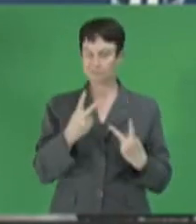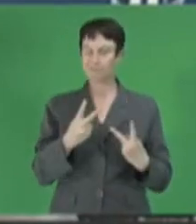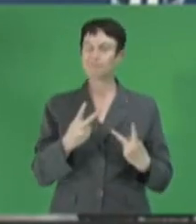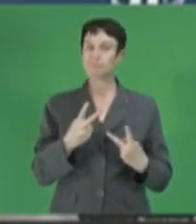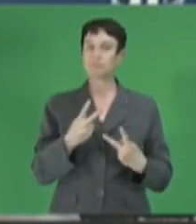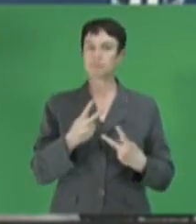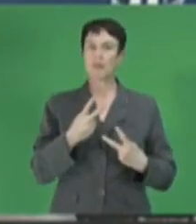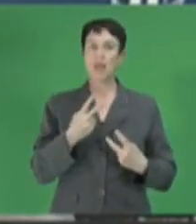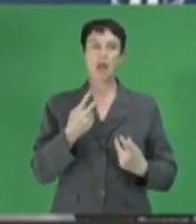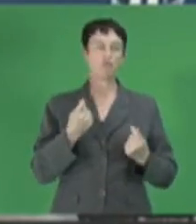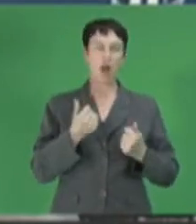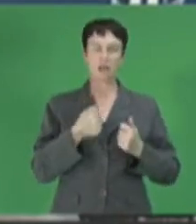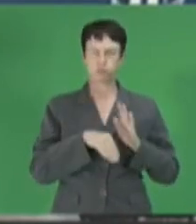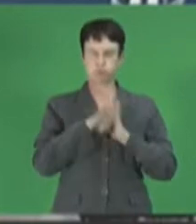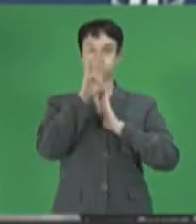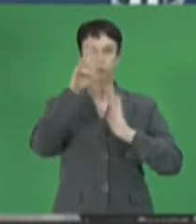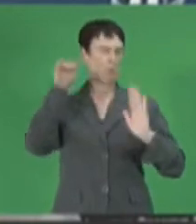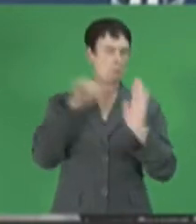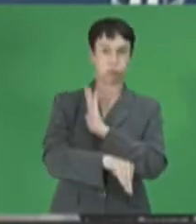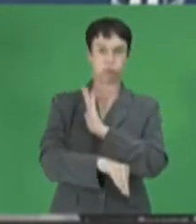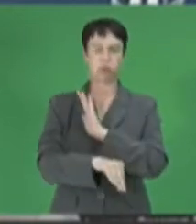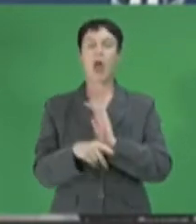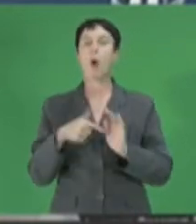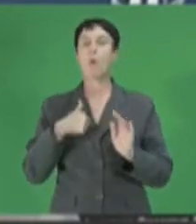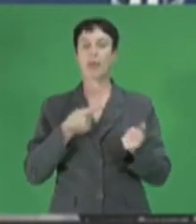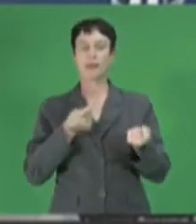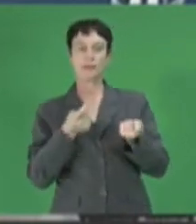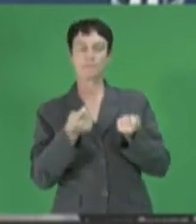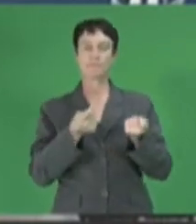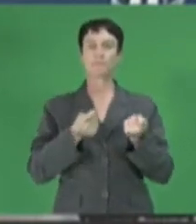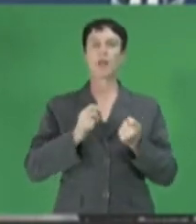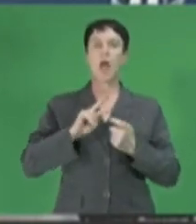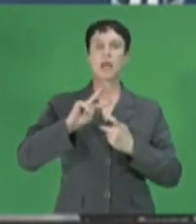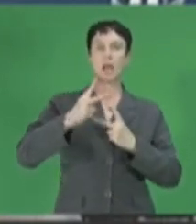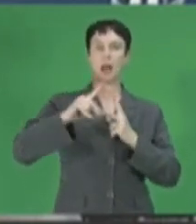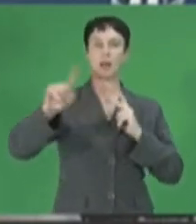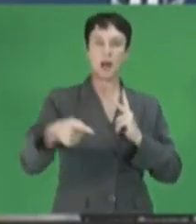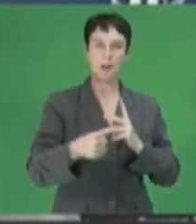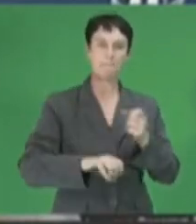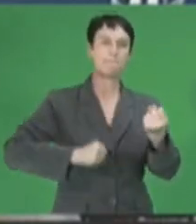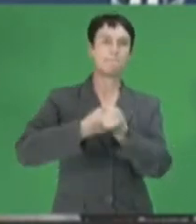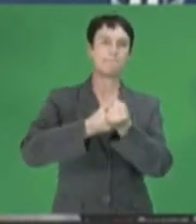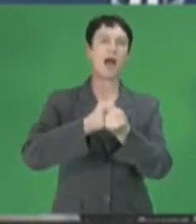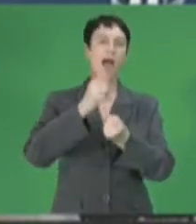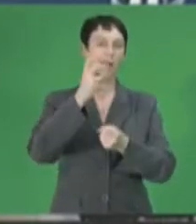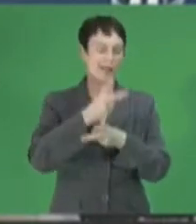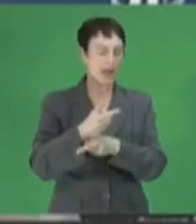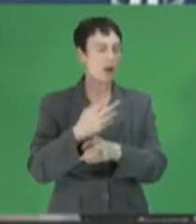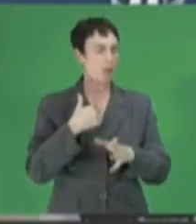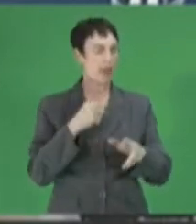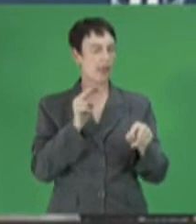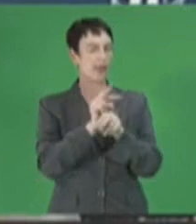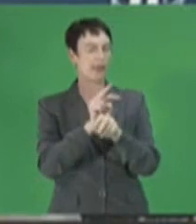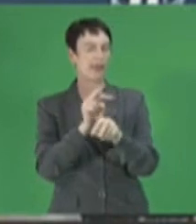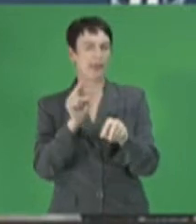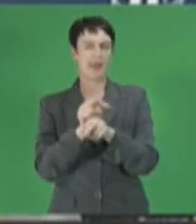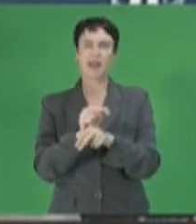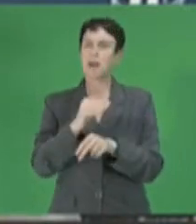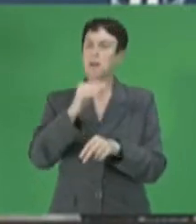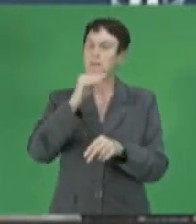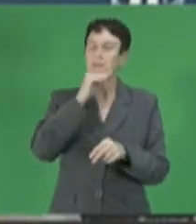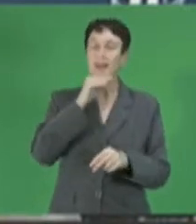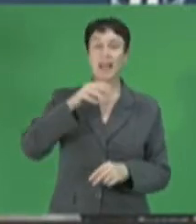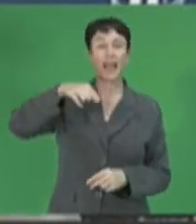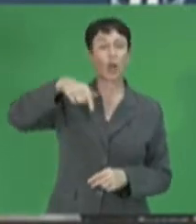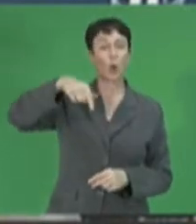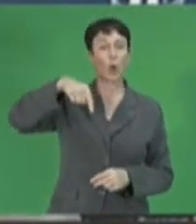effects. As usual, the repo rate projection from the QPM remains a broad policy guide, changing